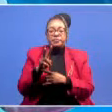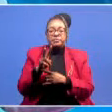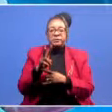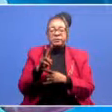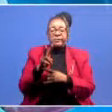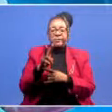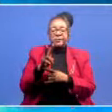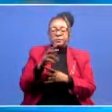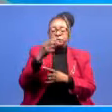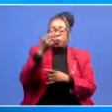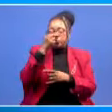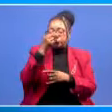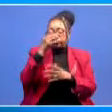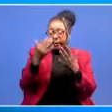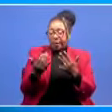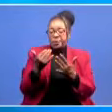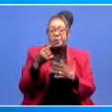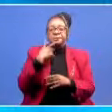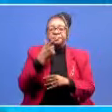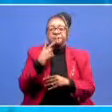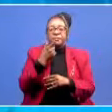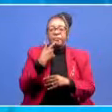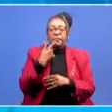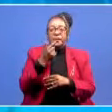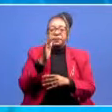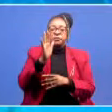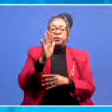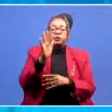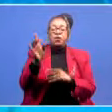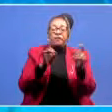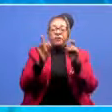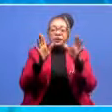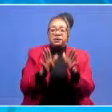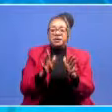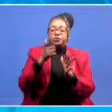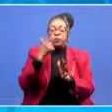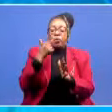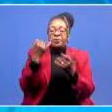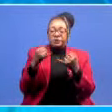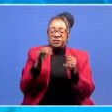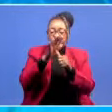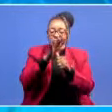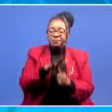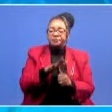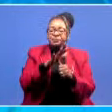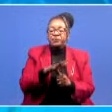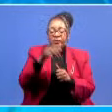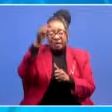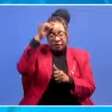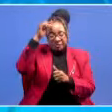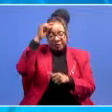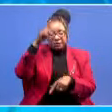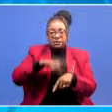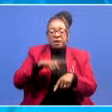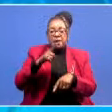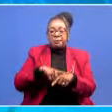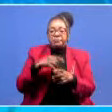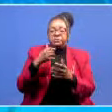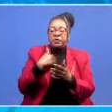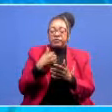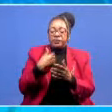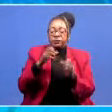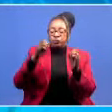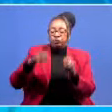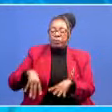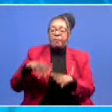President William Ruto has hinted at a plot by unnamed foreign actors undermining his government days after yielding to demands to drop the